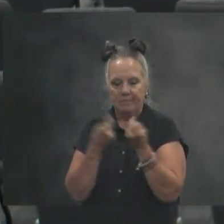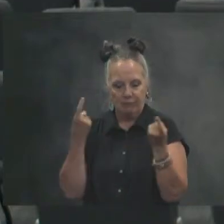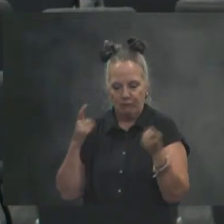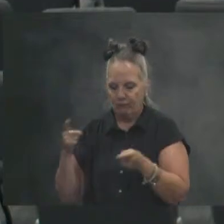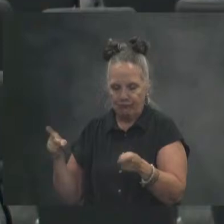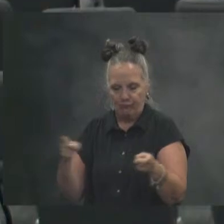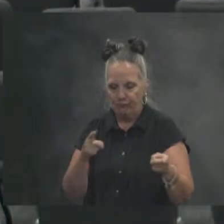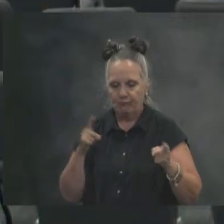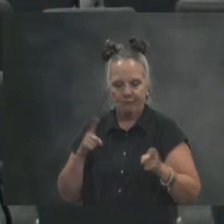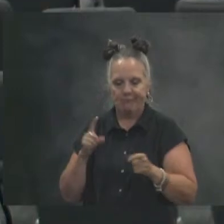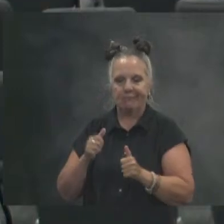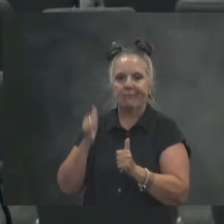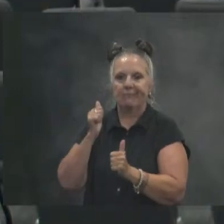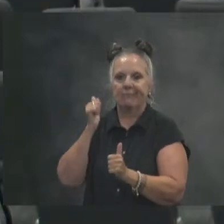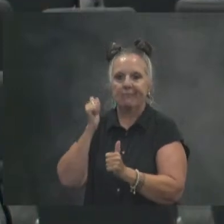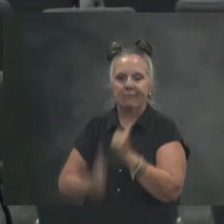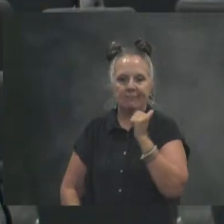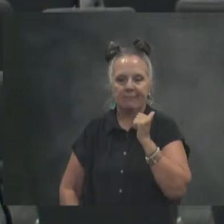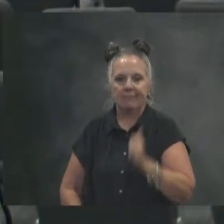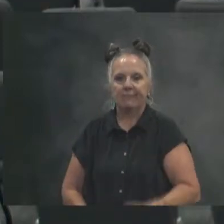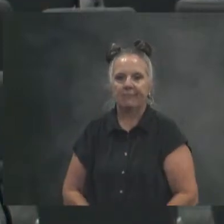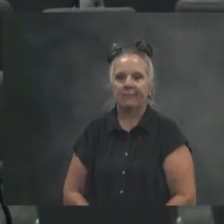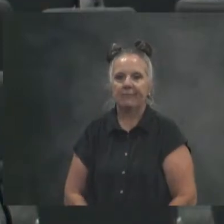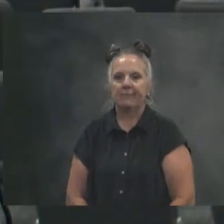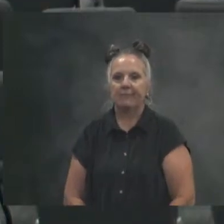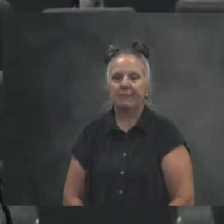vote. Motion carries.